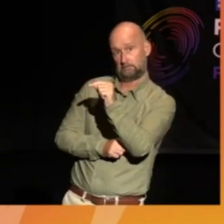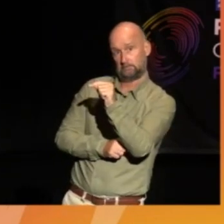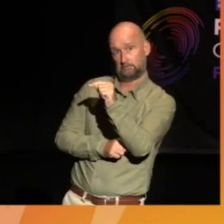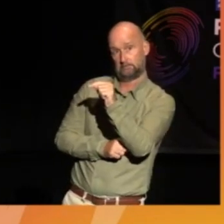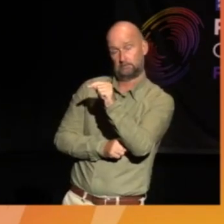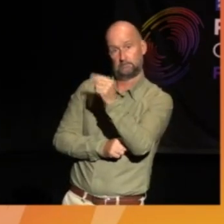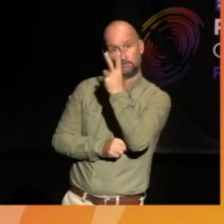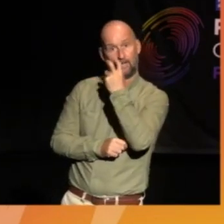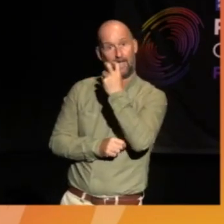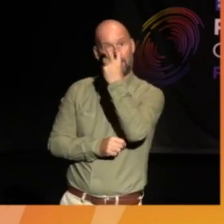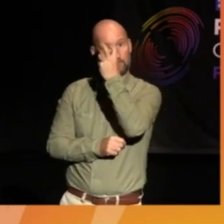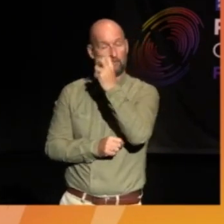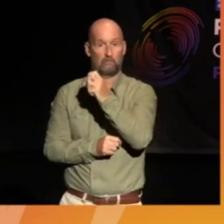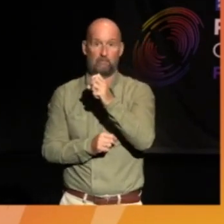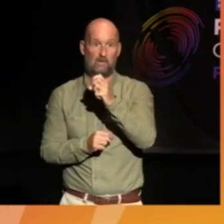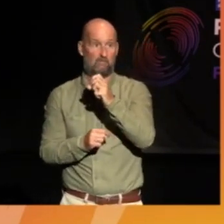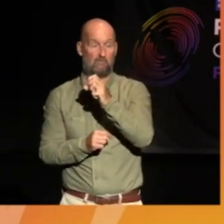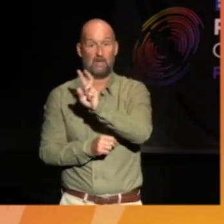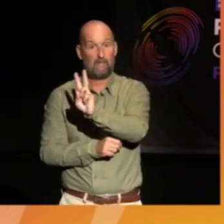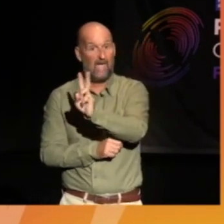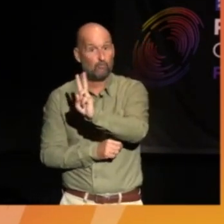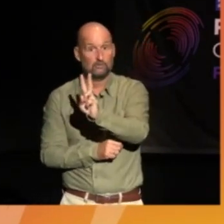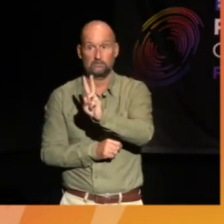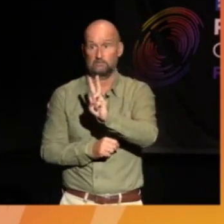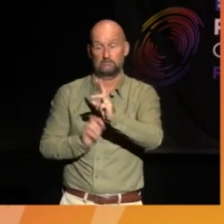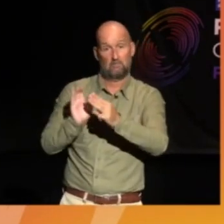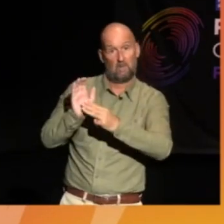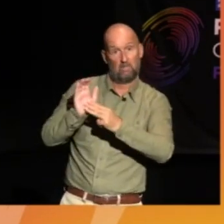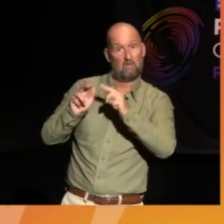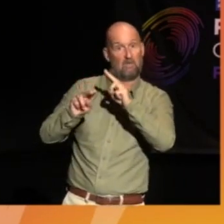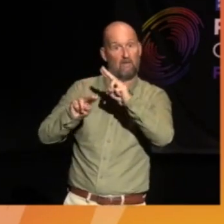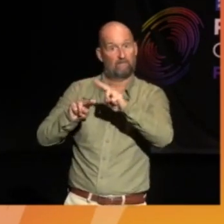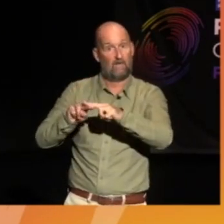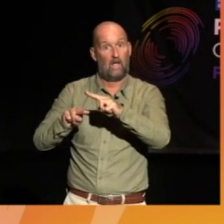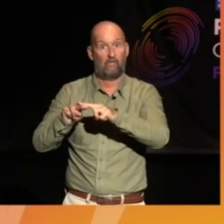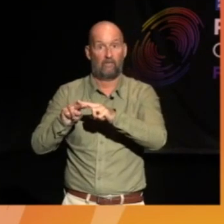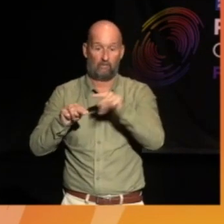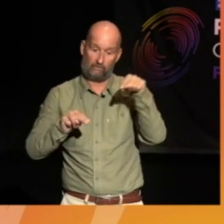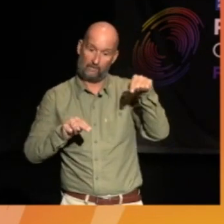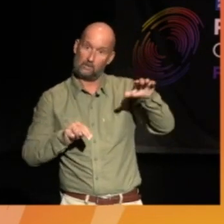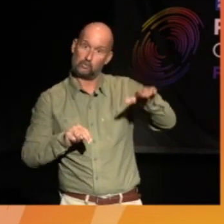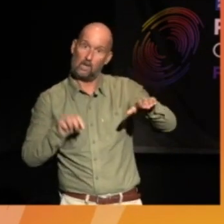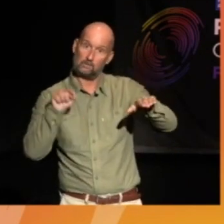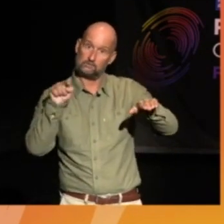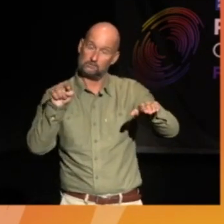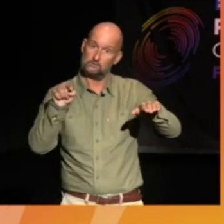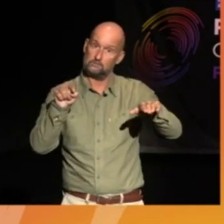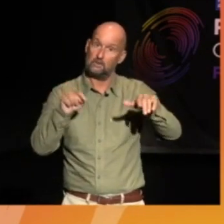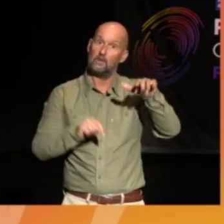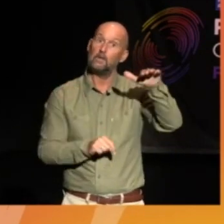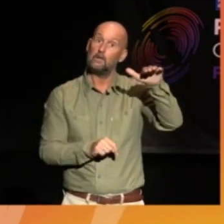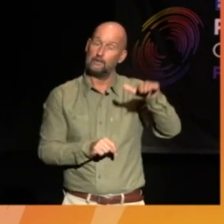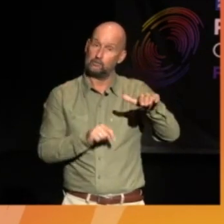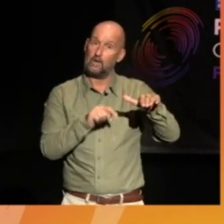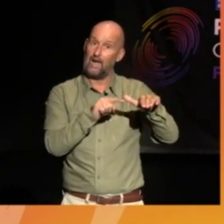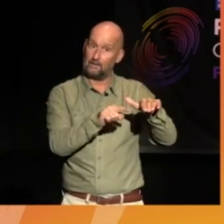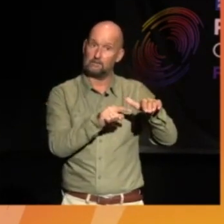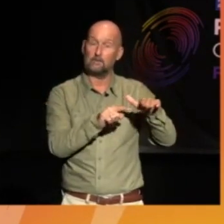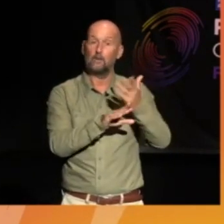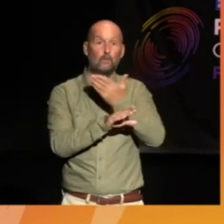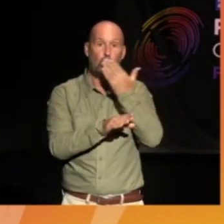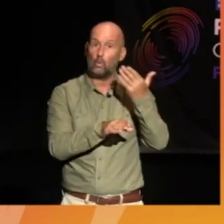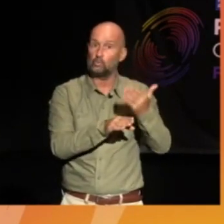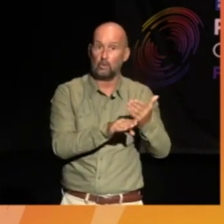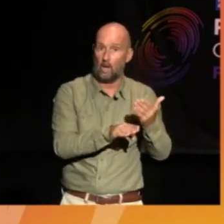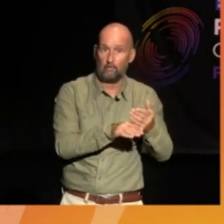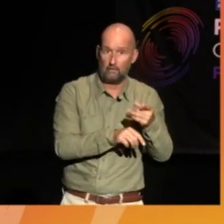very parent, mother or father or adult family member of that child. So if a child is occupying that job,